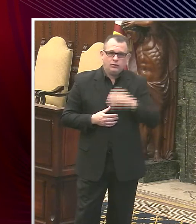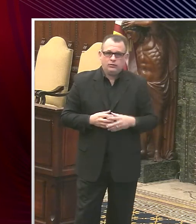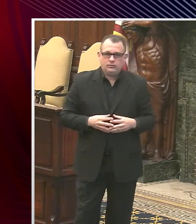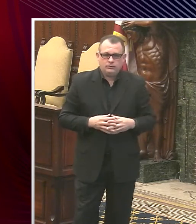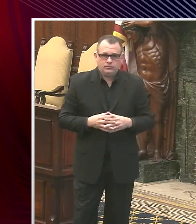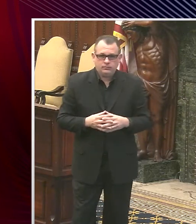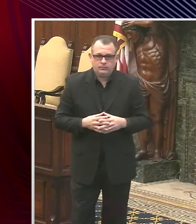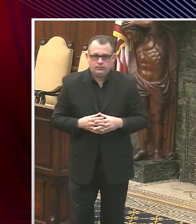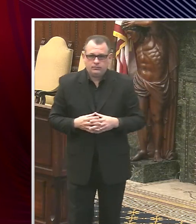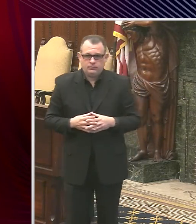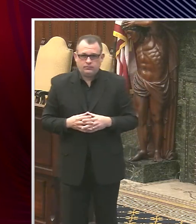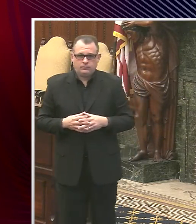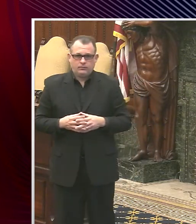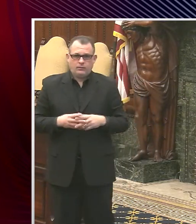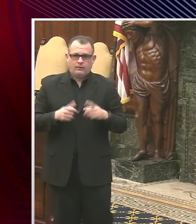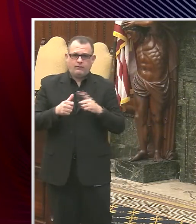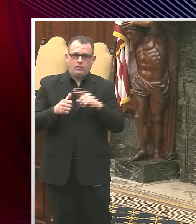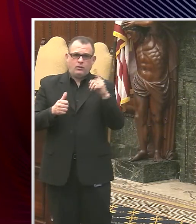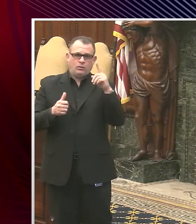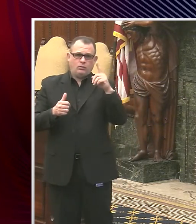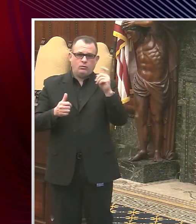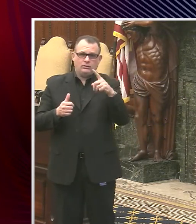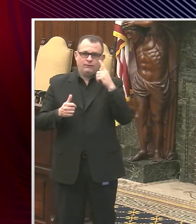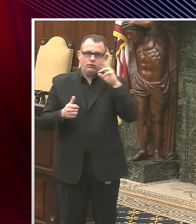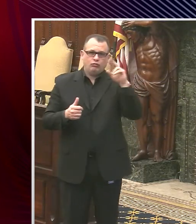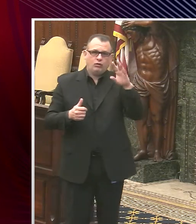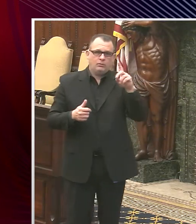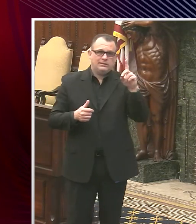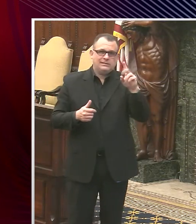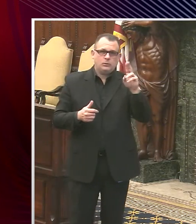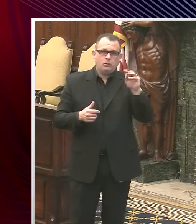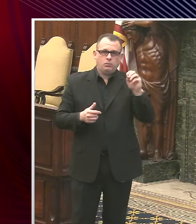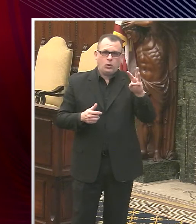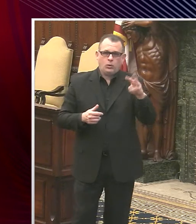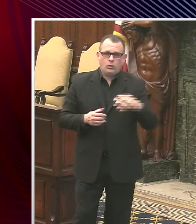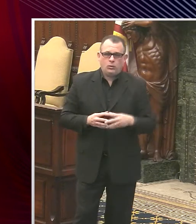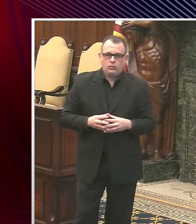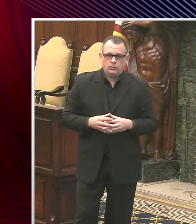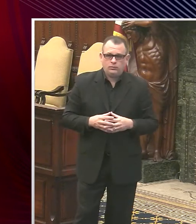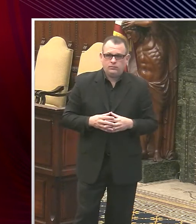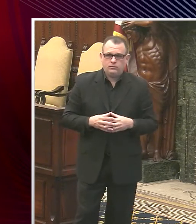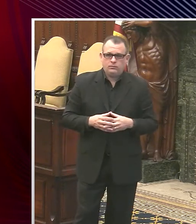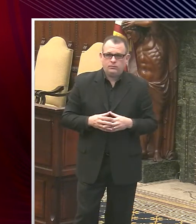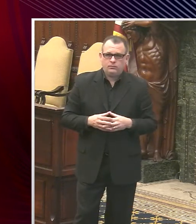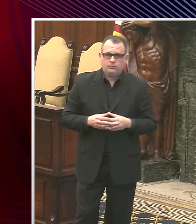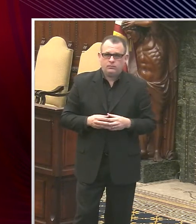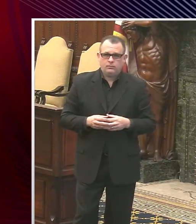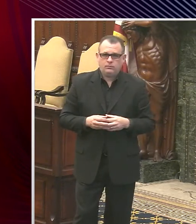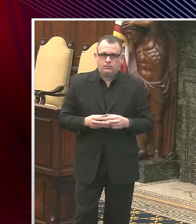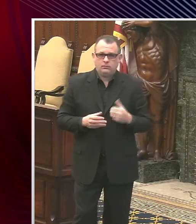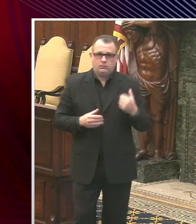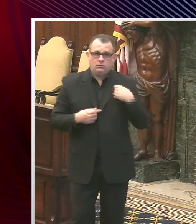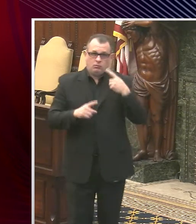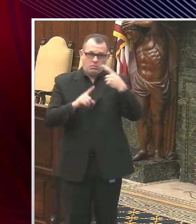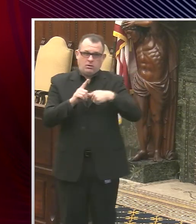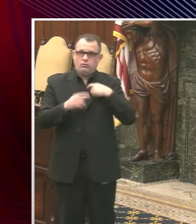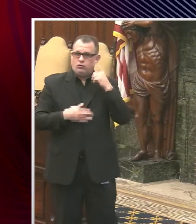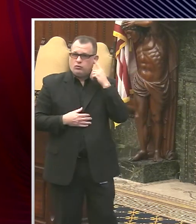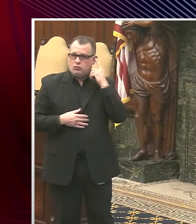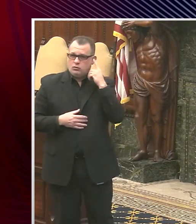Hey, first I have a question for Rob Dubo. We heard last month that